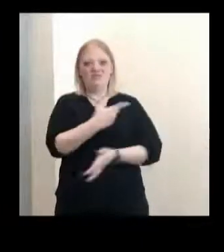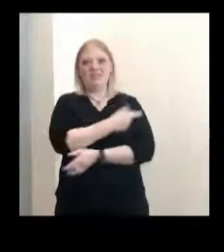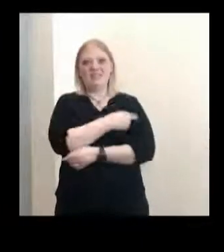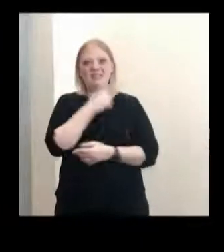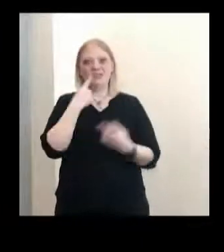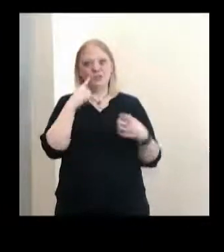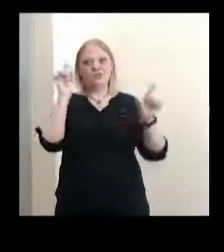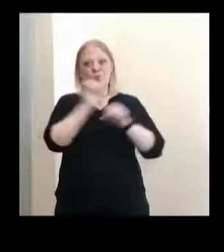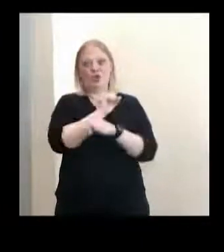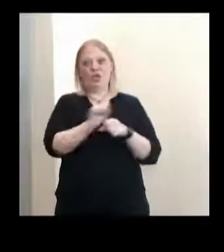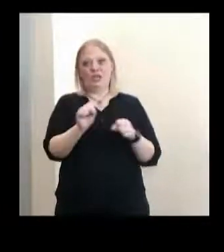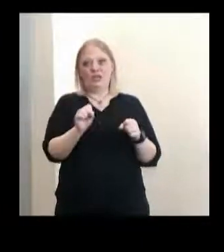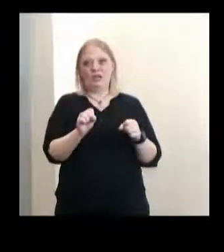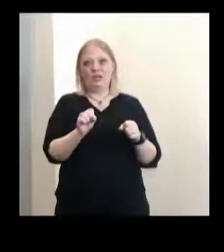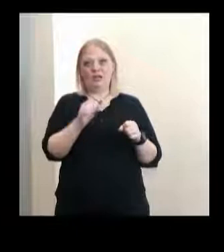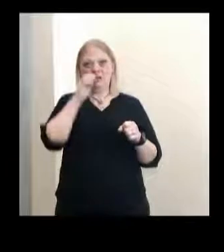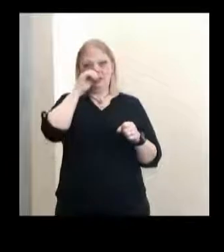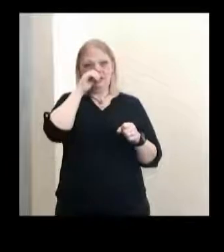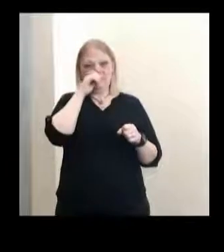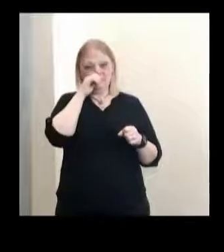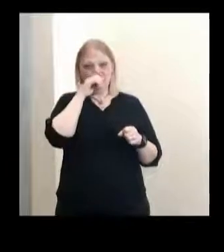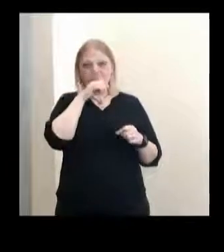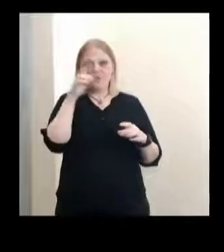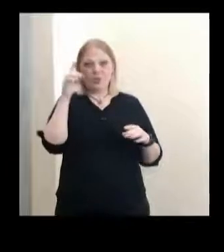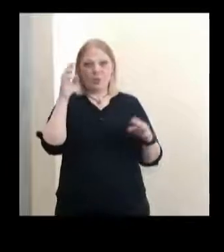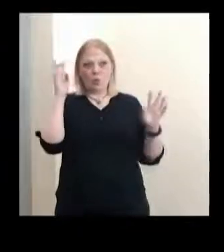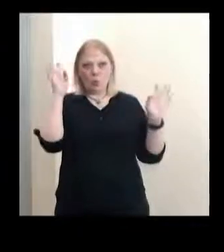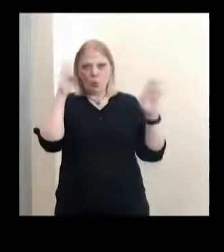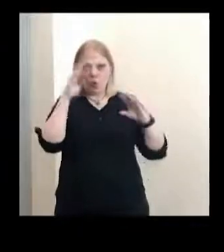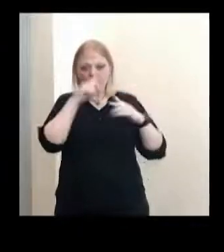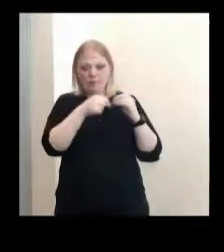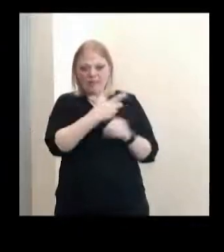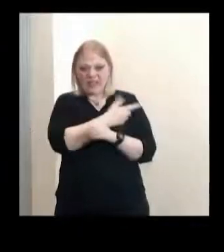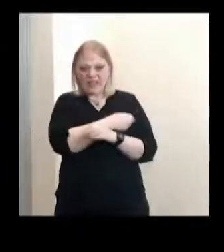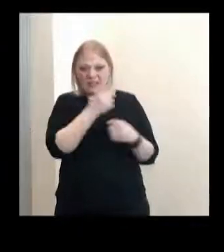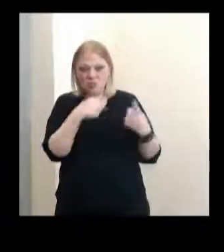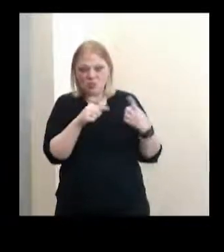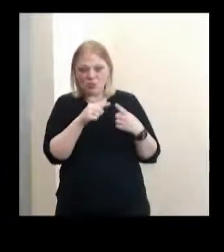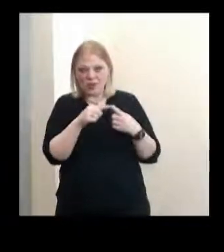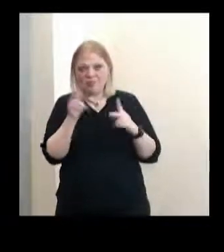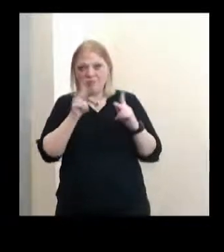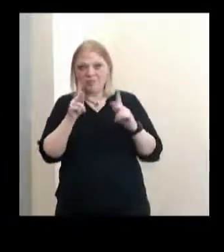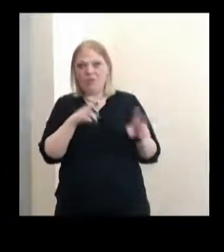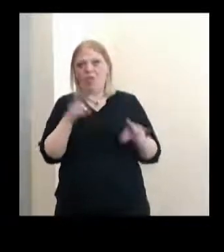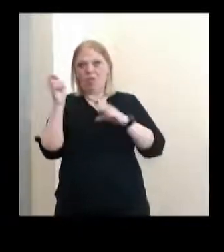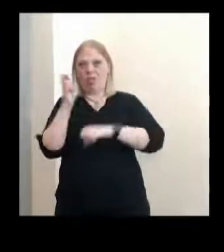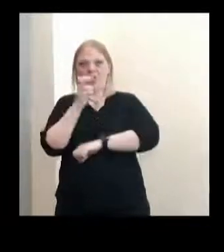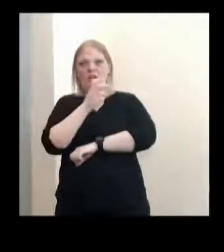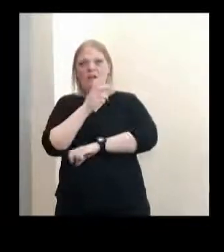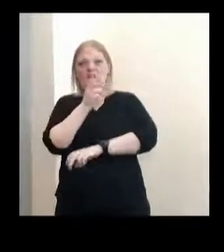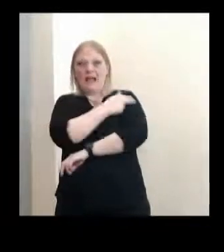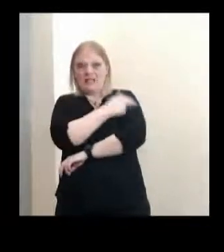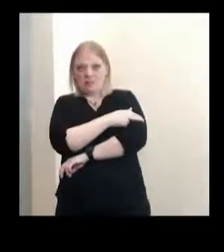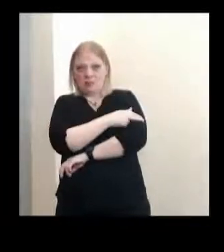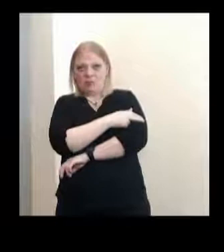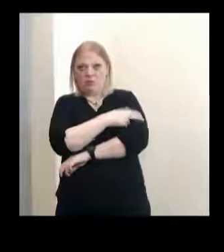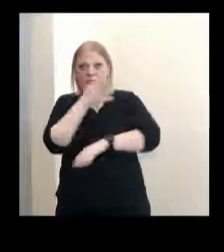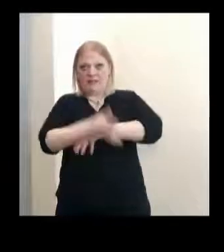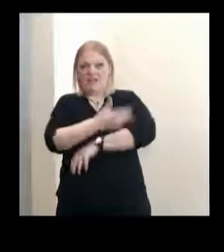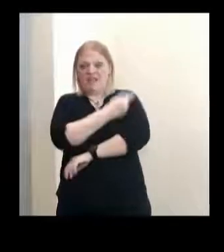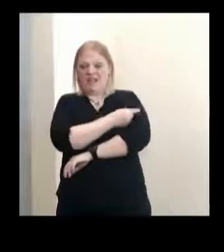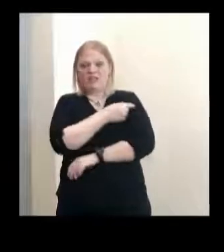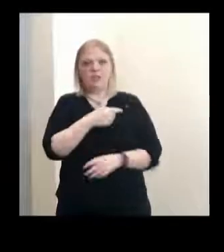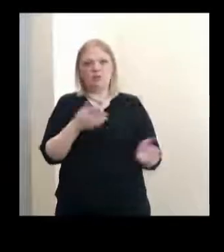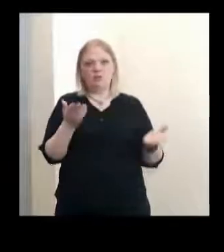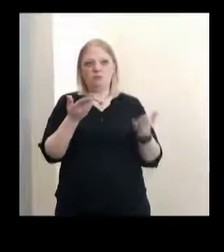have to be worried about the vaccine effectiveness is when people end up in the hospital who've been vaccinated, and we have not seen that. So the